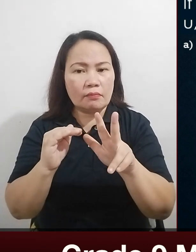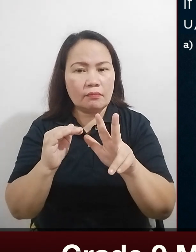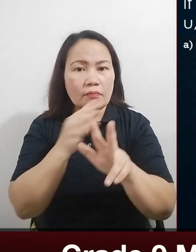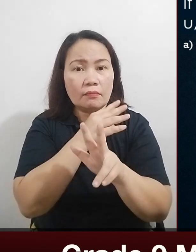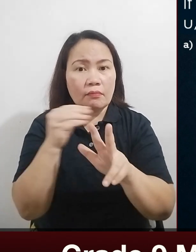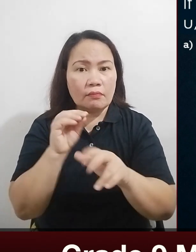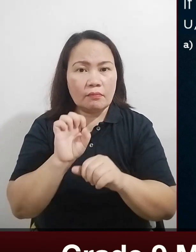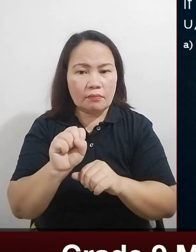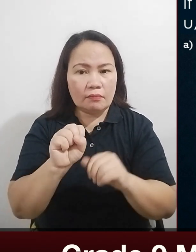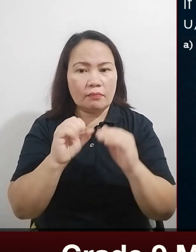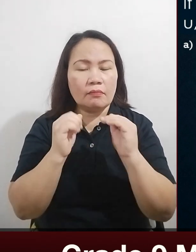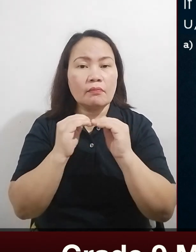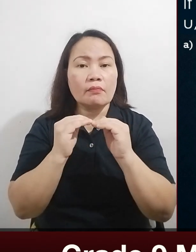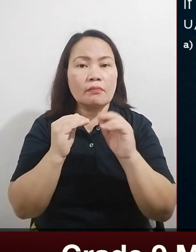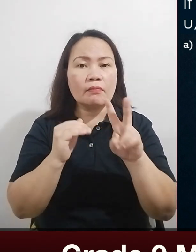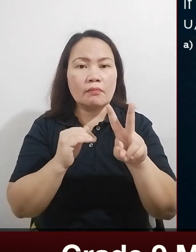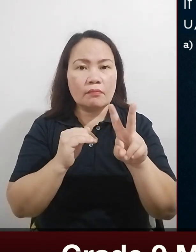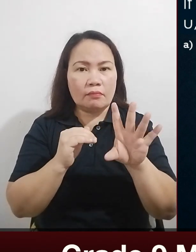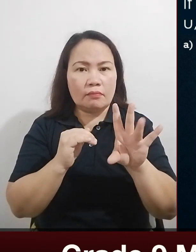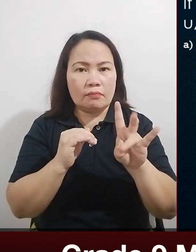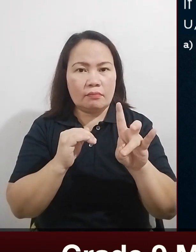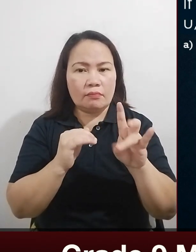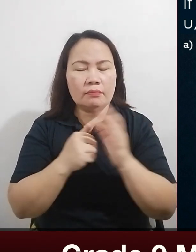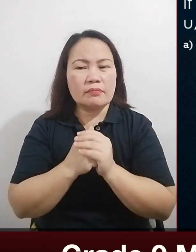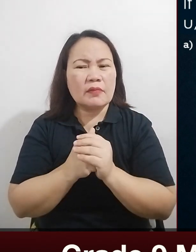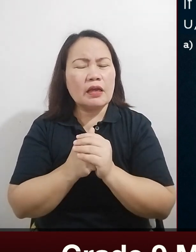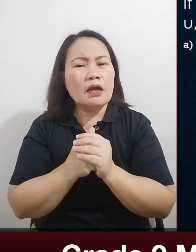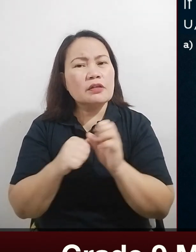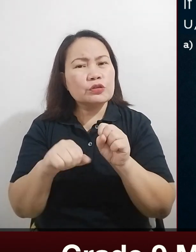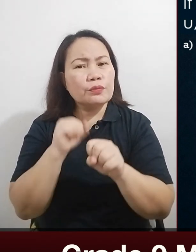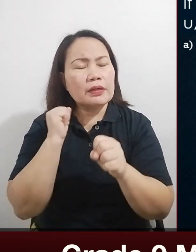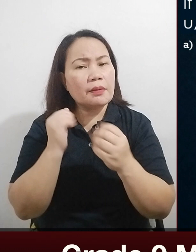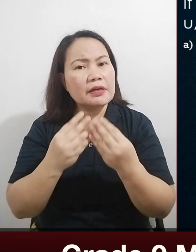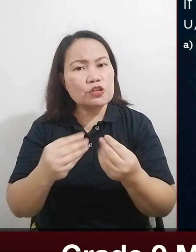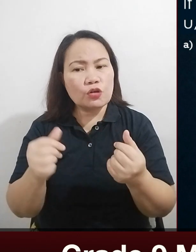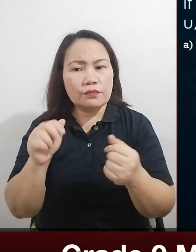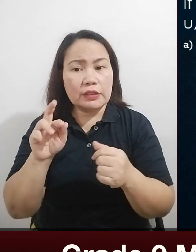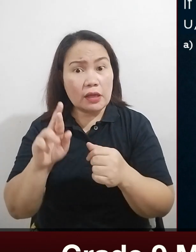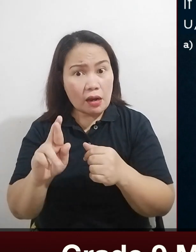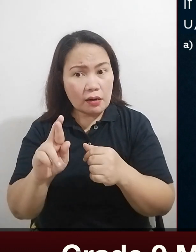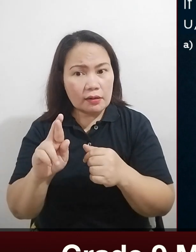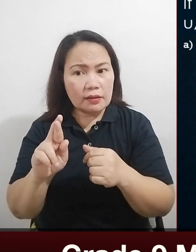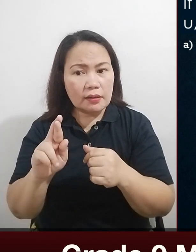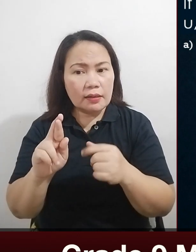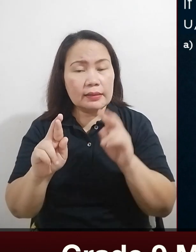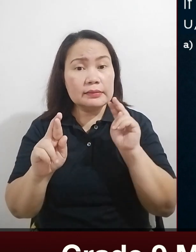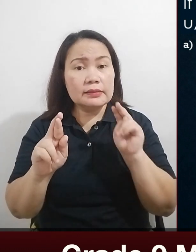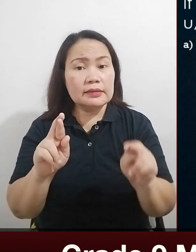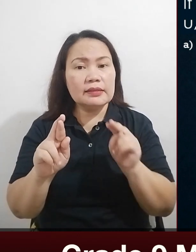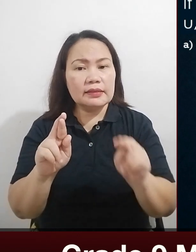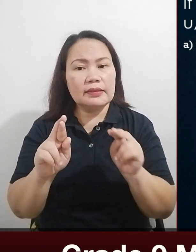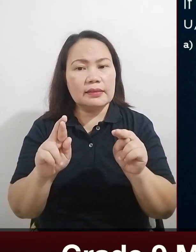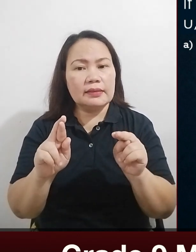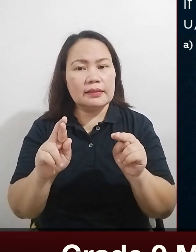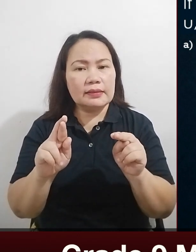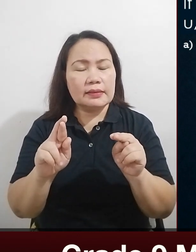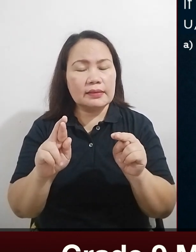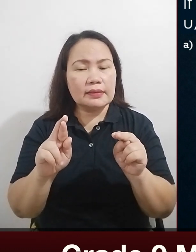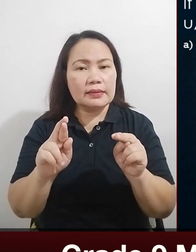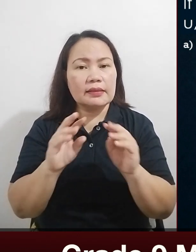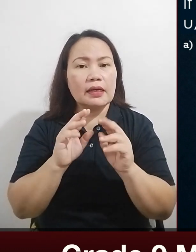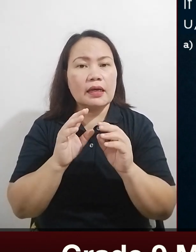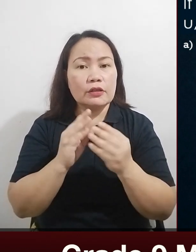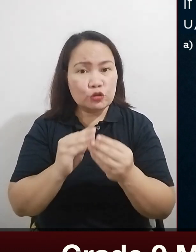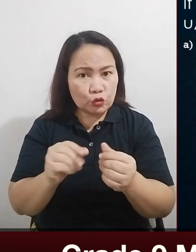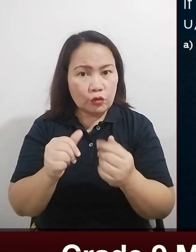u equals 3 and s equals 27? So, para ma-solve natin yung r na to, kailangan muna natin